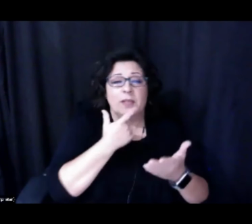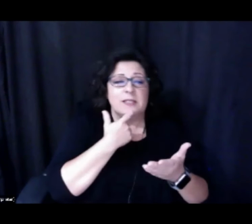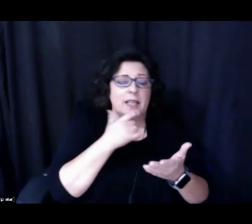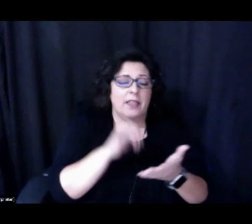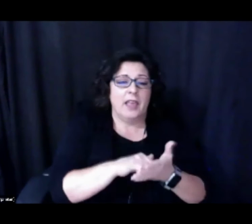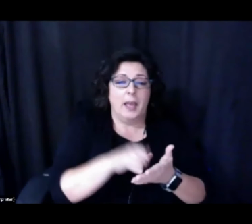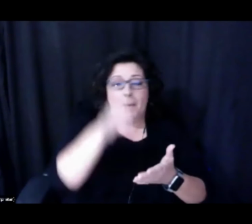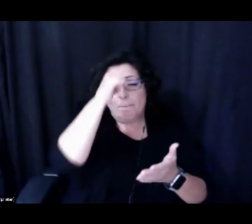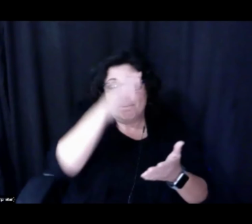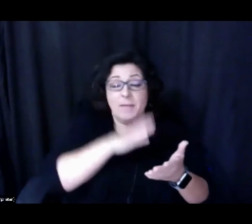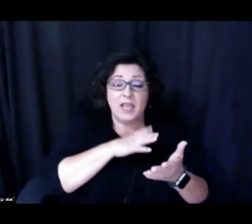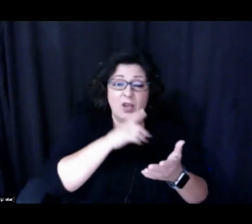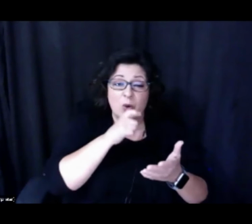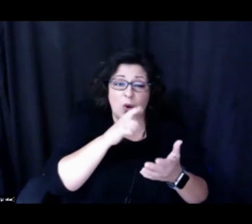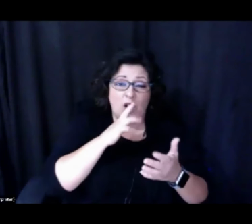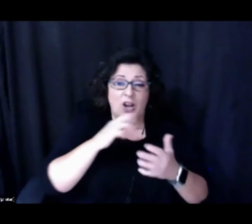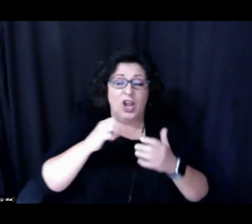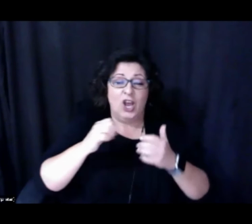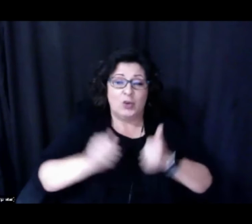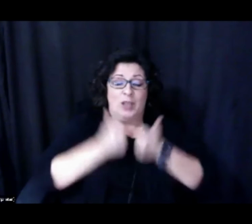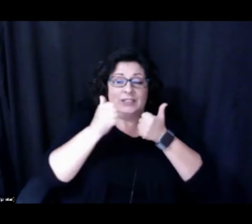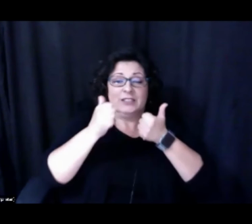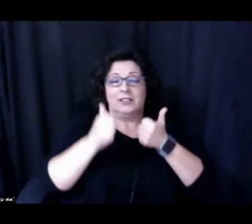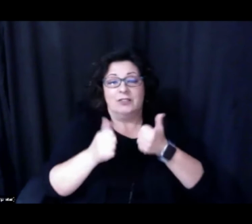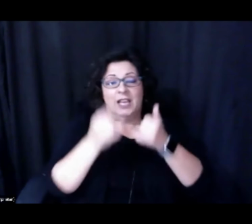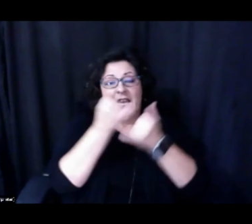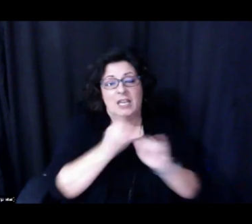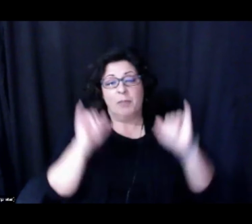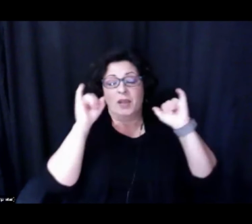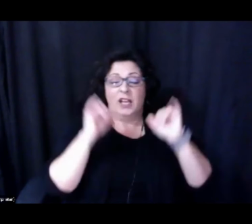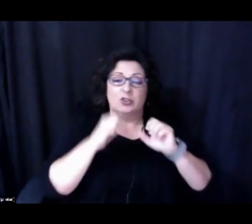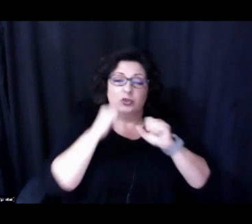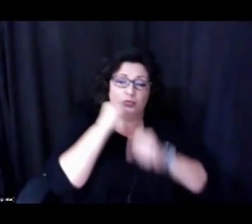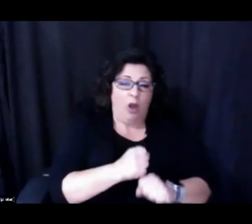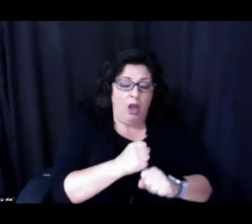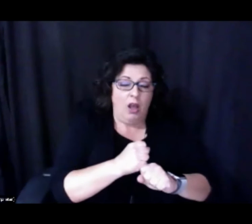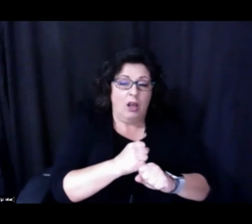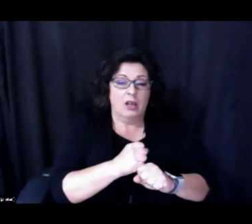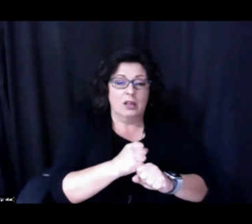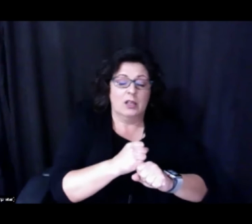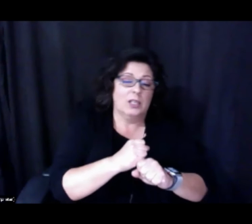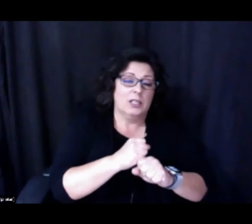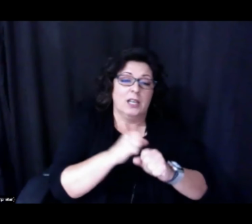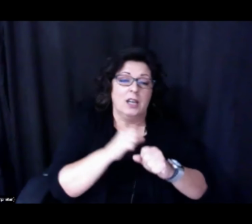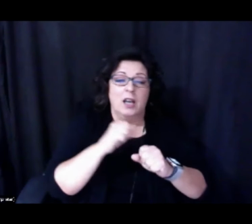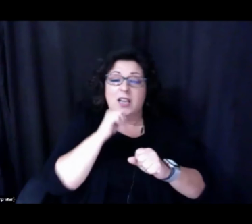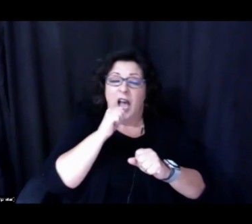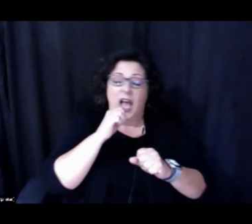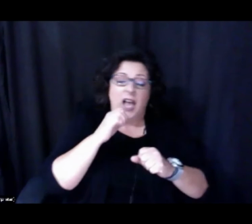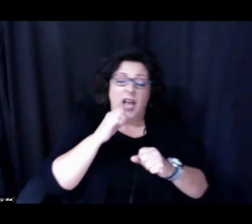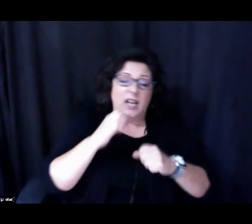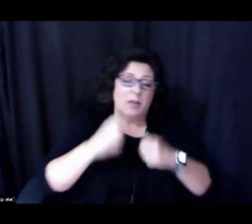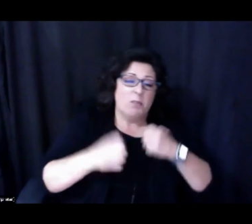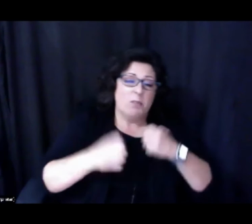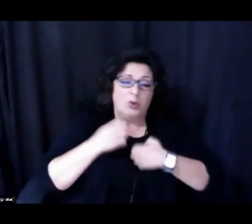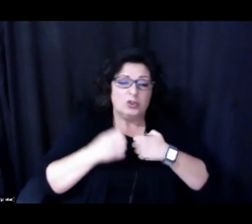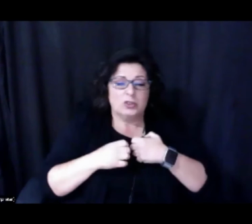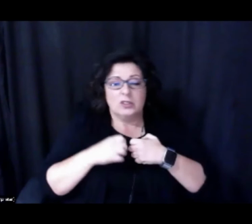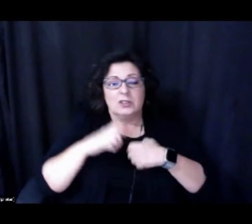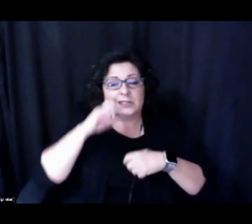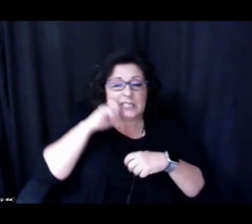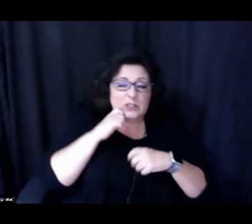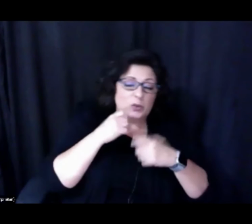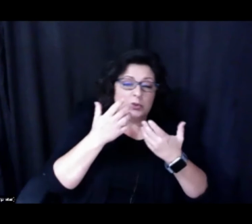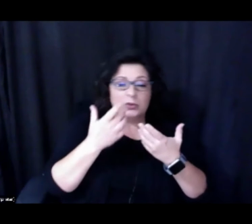that men are aggressive, independent, strong, dominant, unemotional, sexual, right?